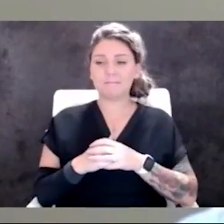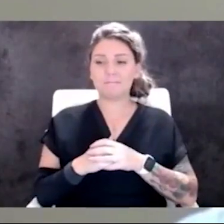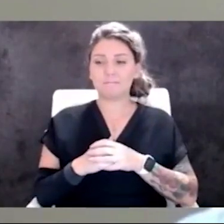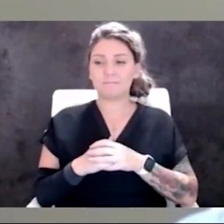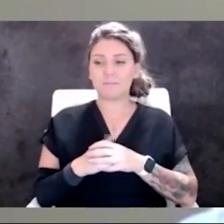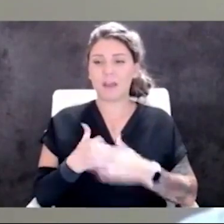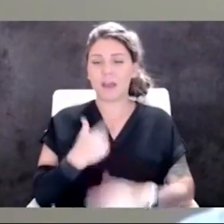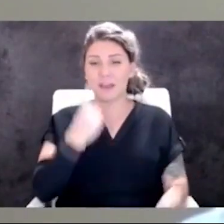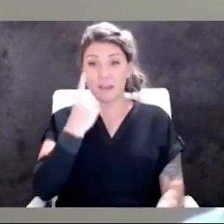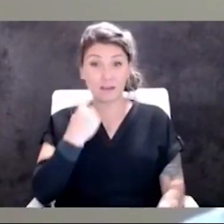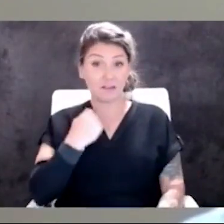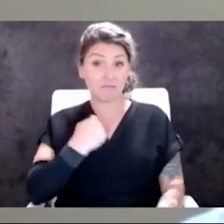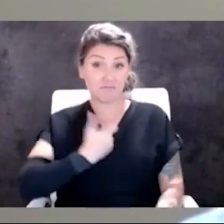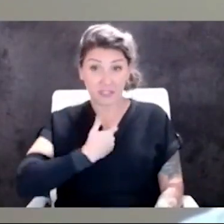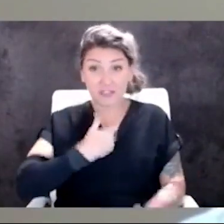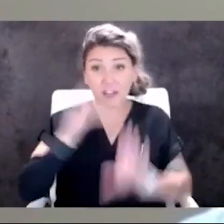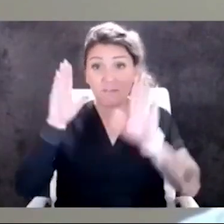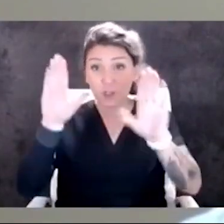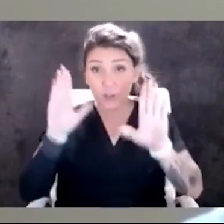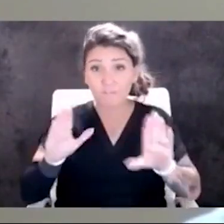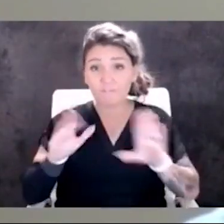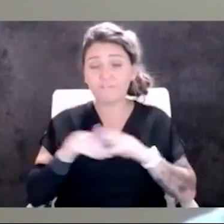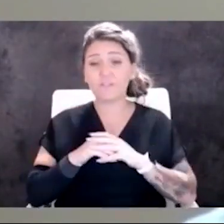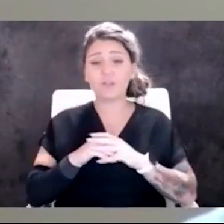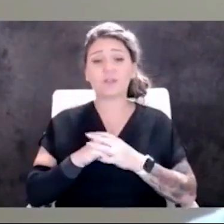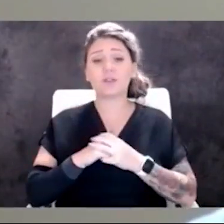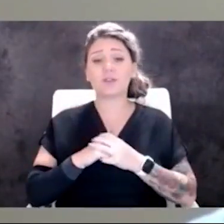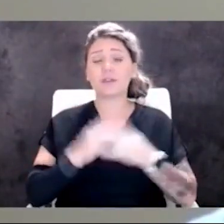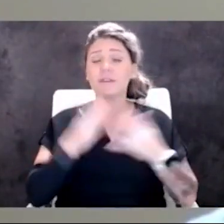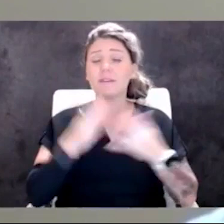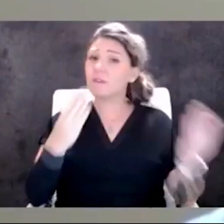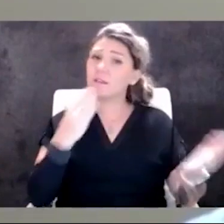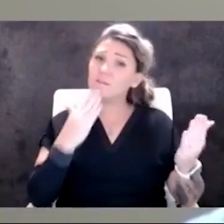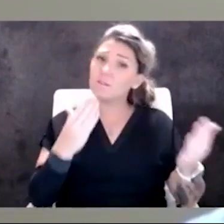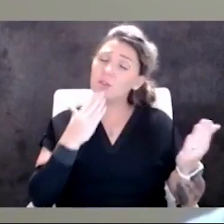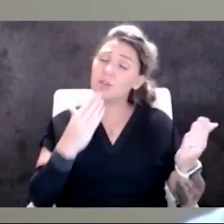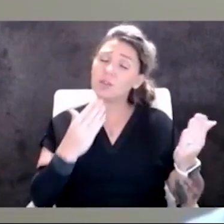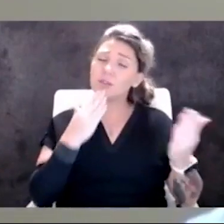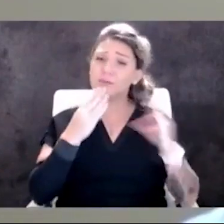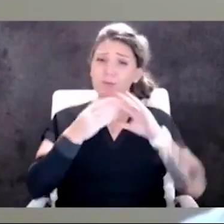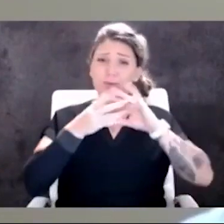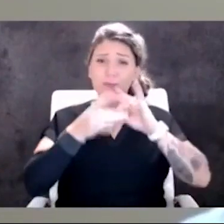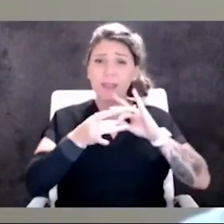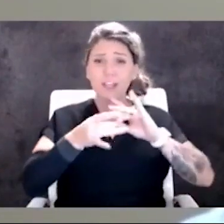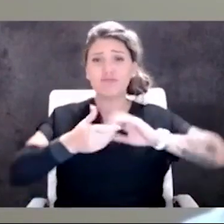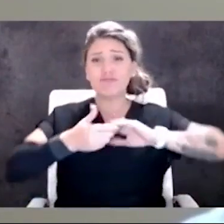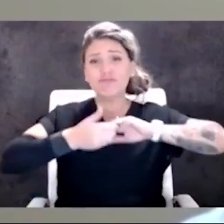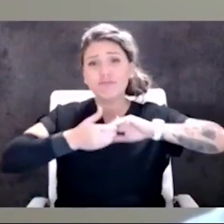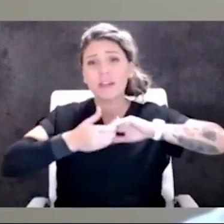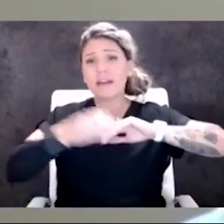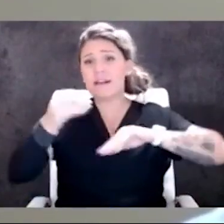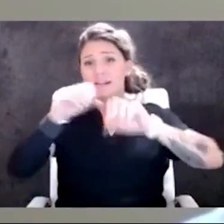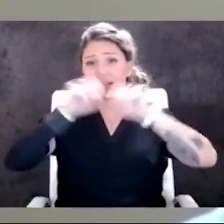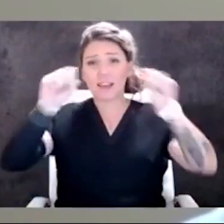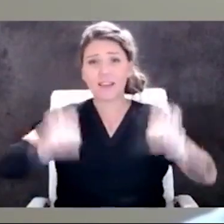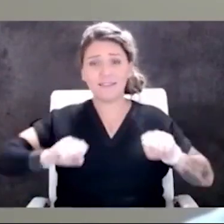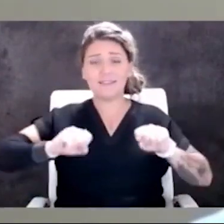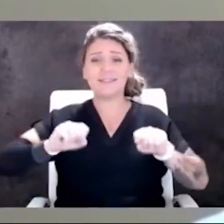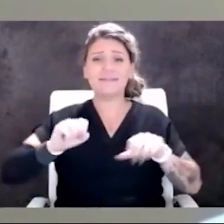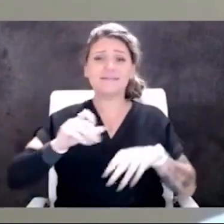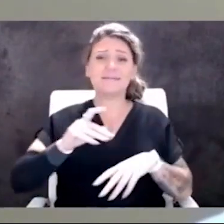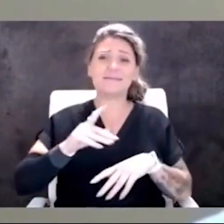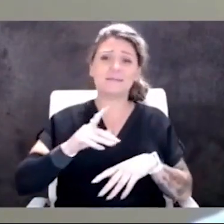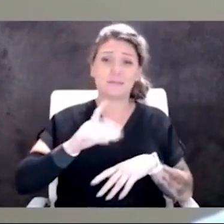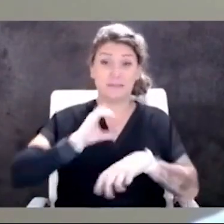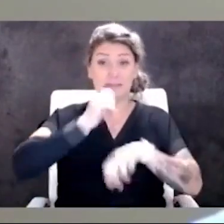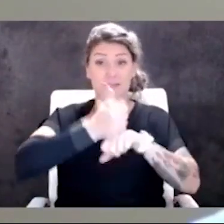I'm grateful that this relationship between Great Bend and the health system was in place right as I